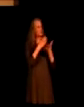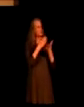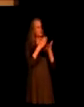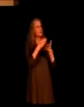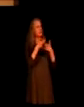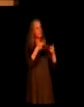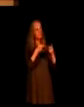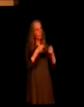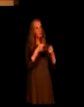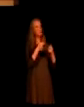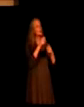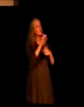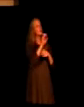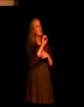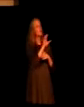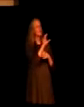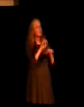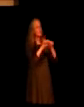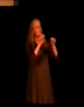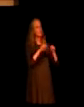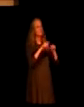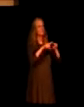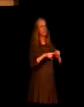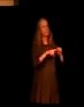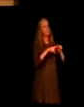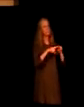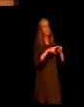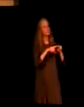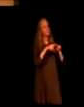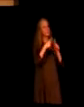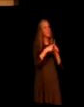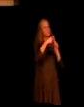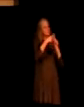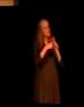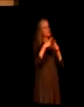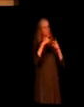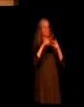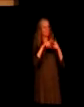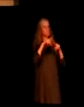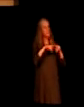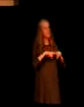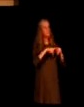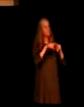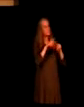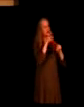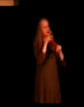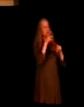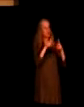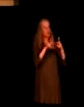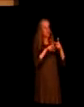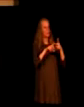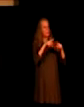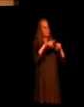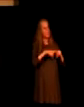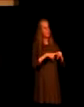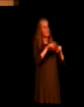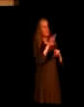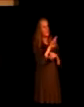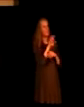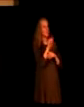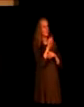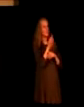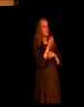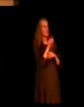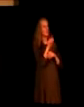ecosystem by water, by temperature, and by radiation. And so anywhere